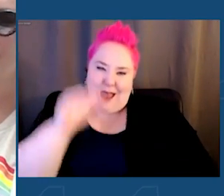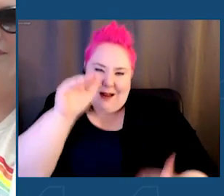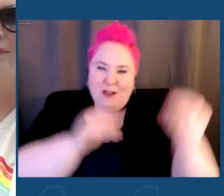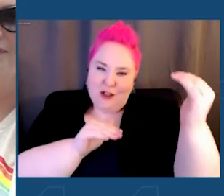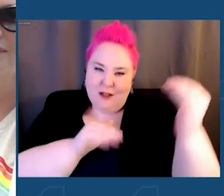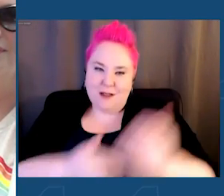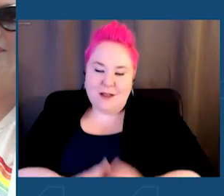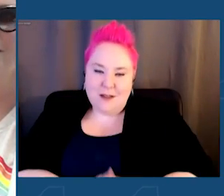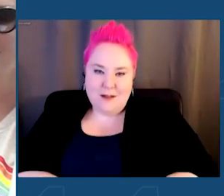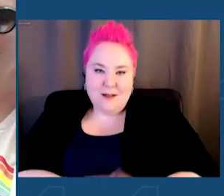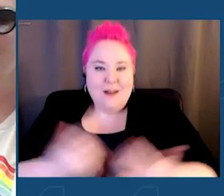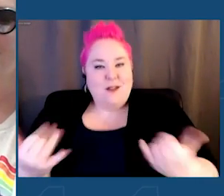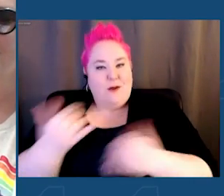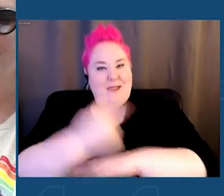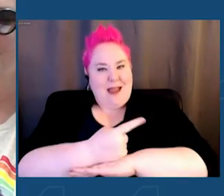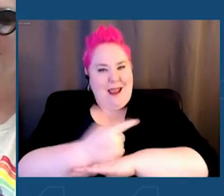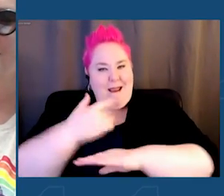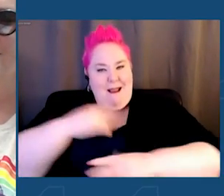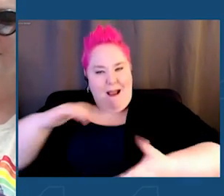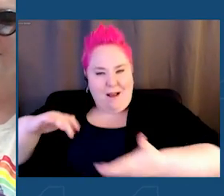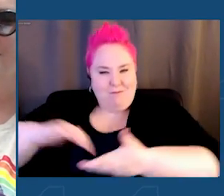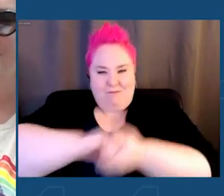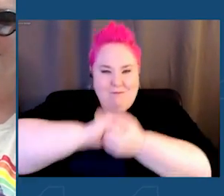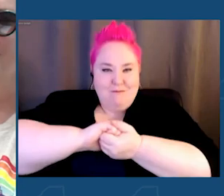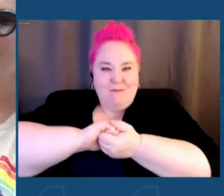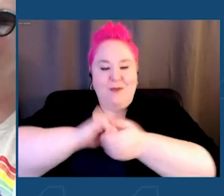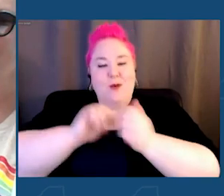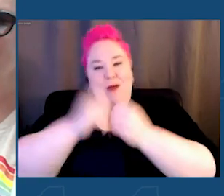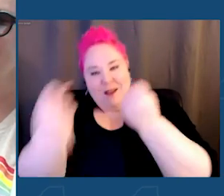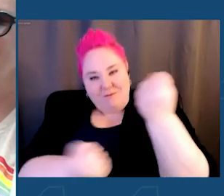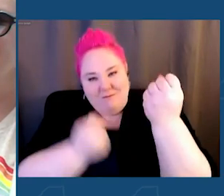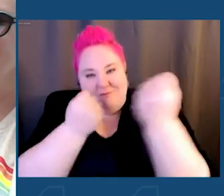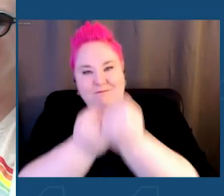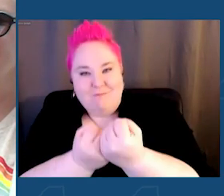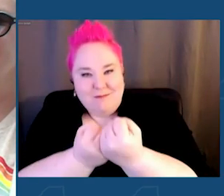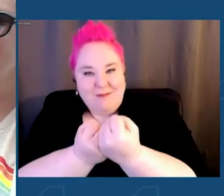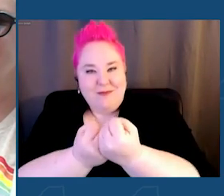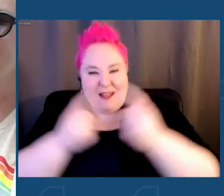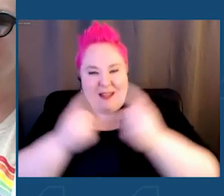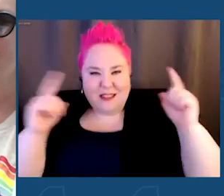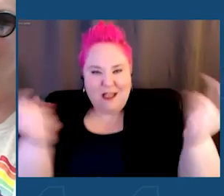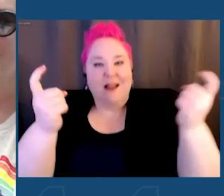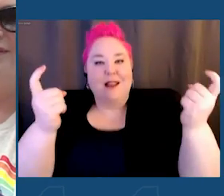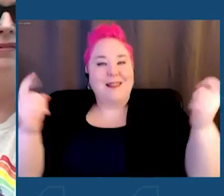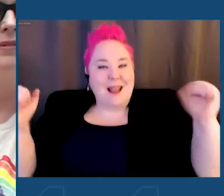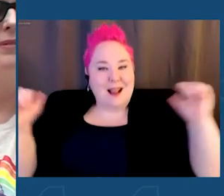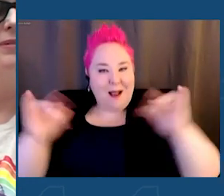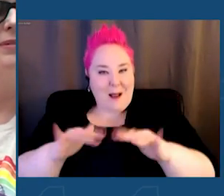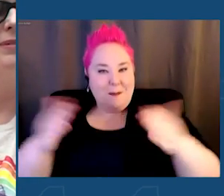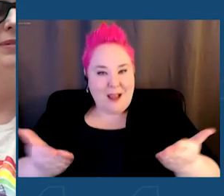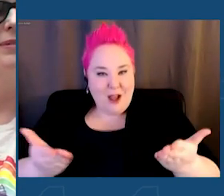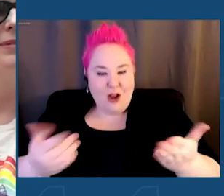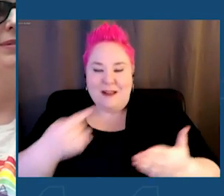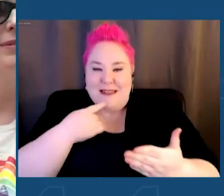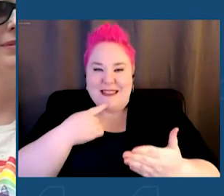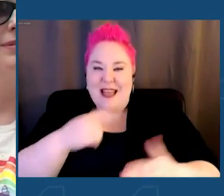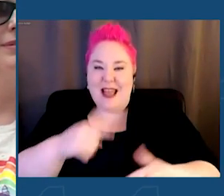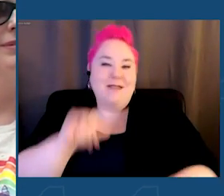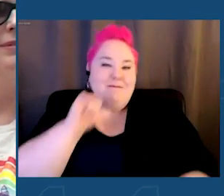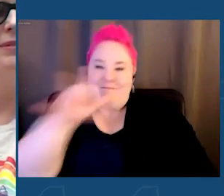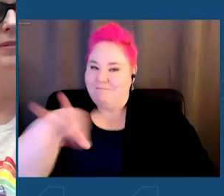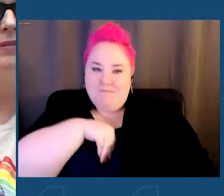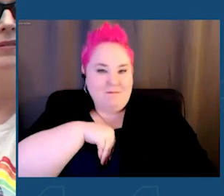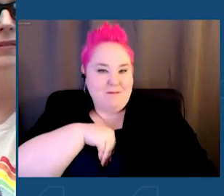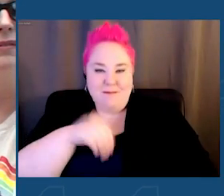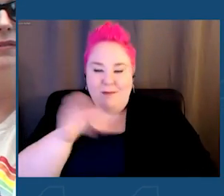stand together with champions of this movement who have joined us today to say no more. We will give you